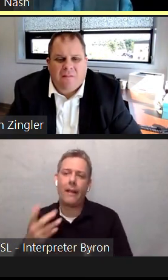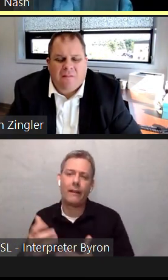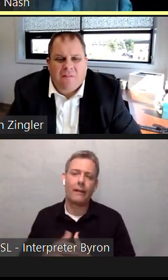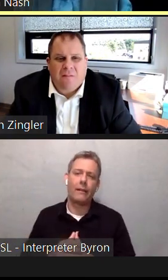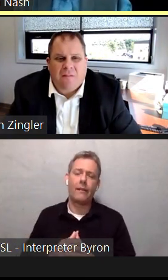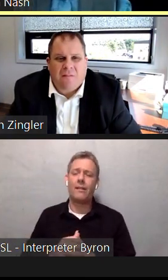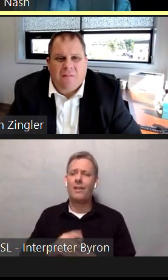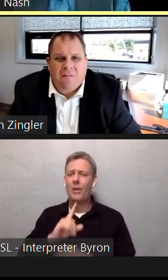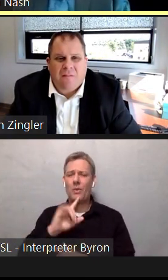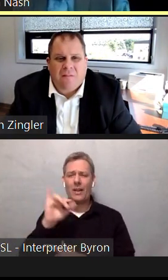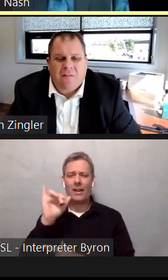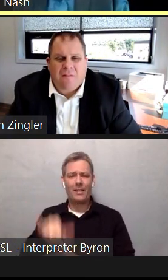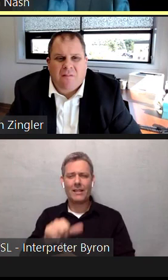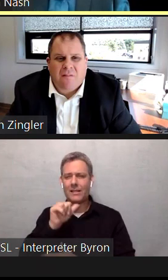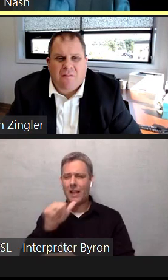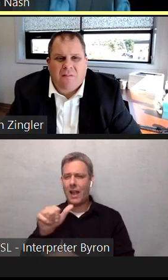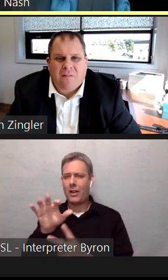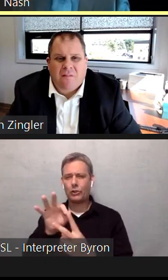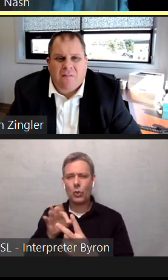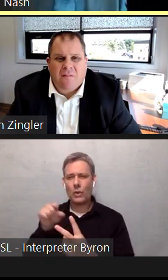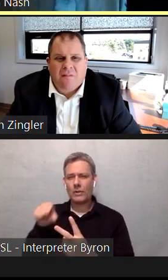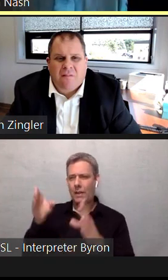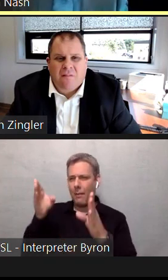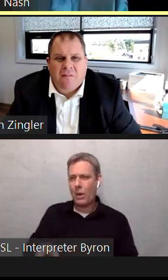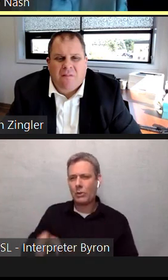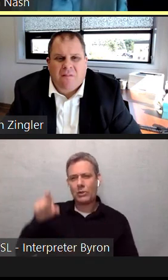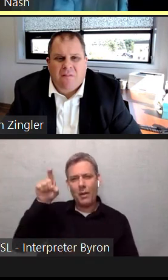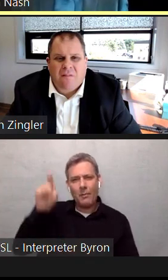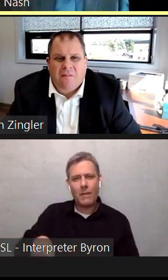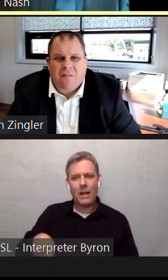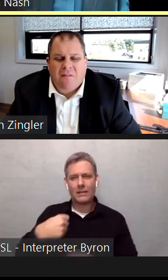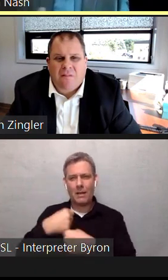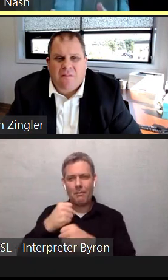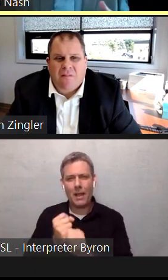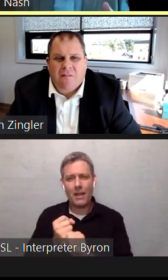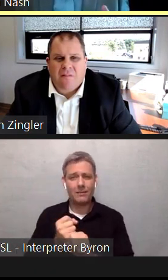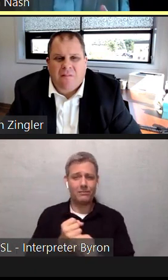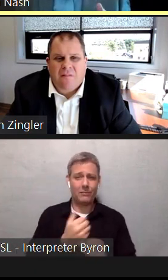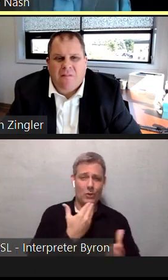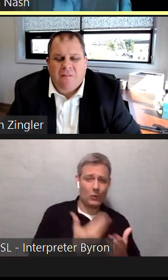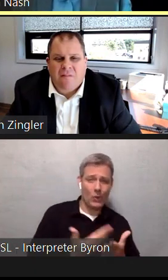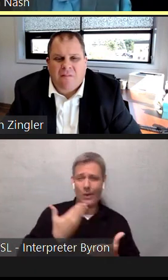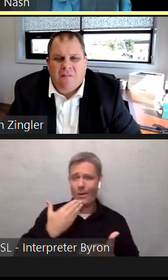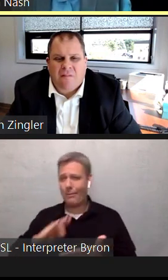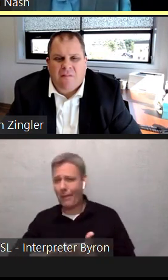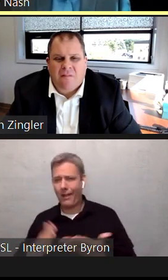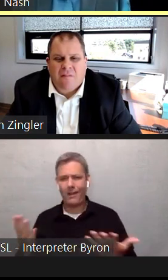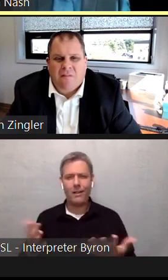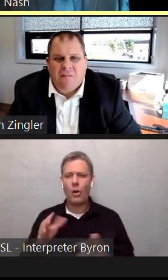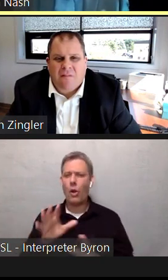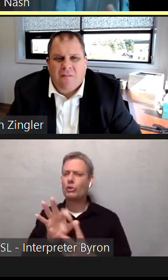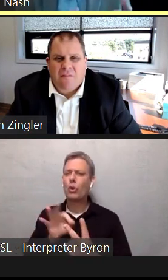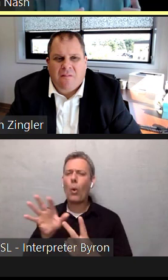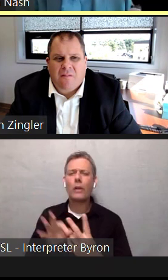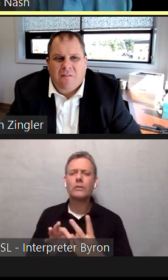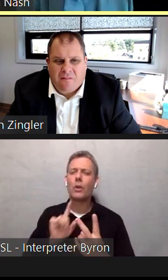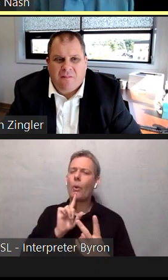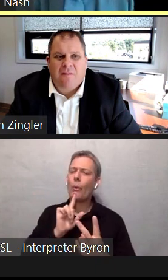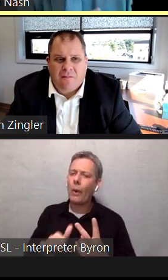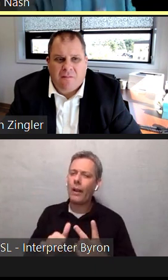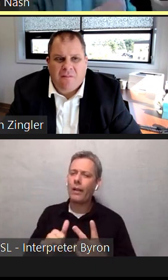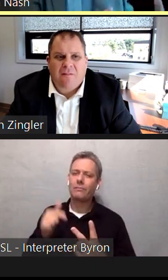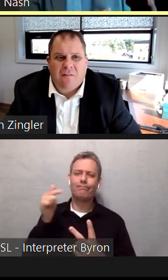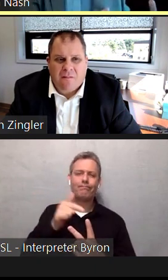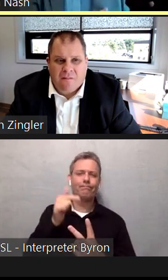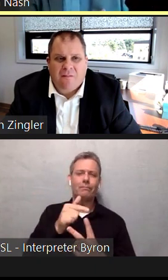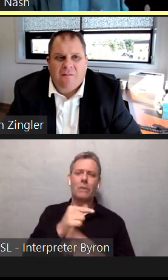a choice that person is allowed to make. Right or wrong, good or bad, the choice really belongs to the